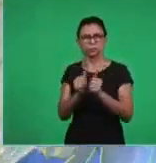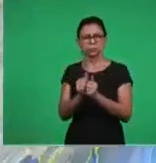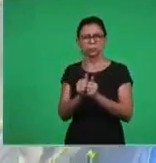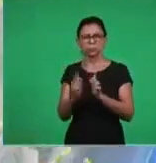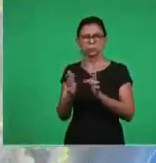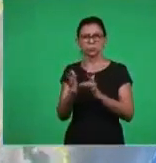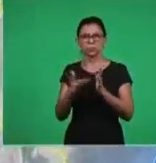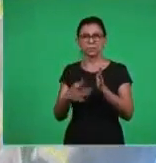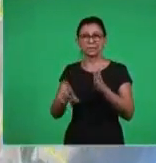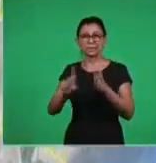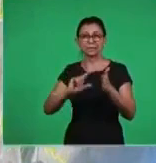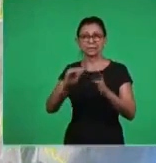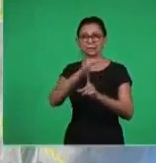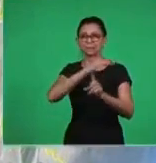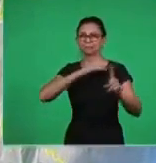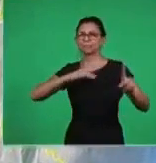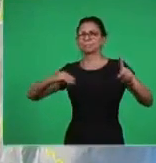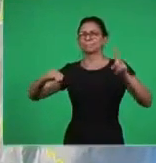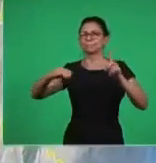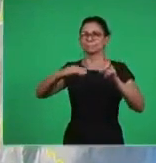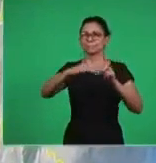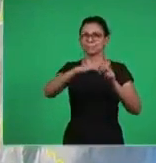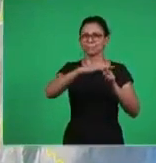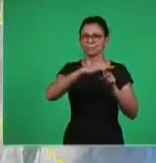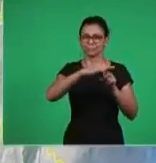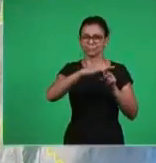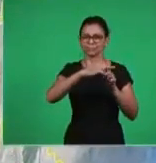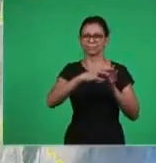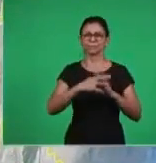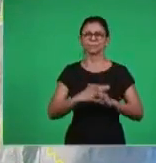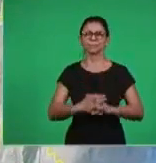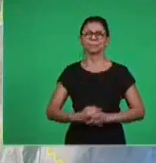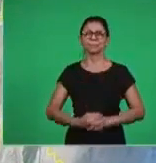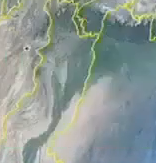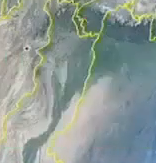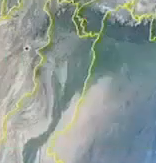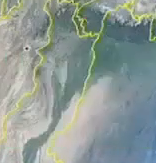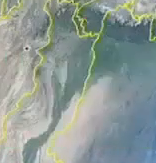Jesus just before his death on the cross of Calvary.